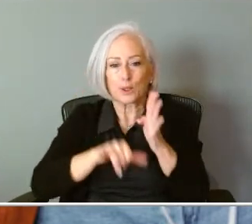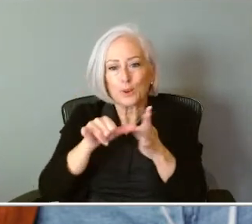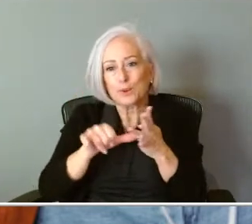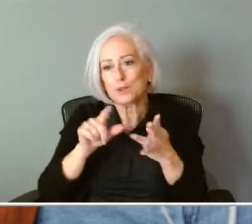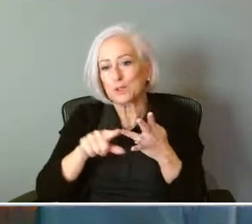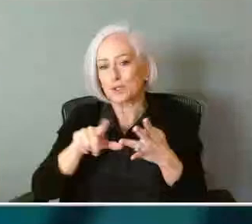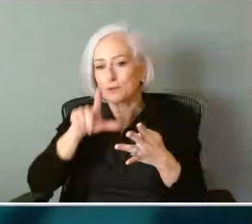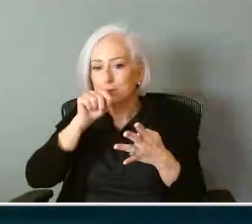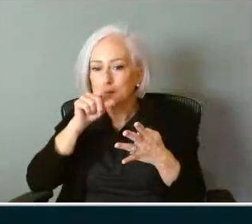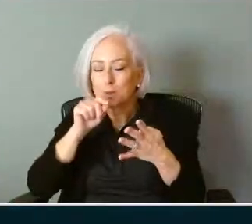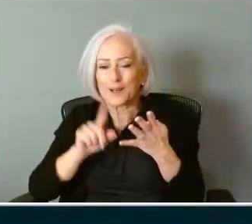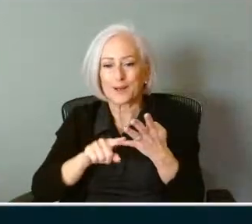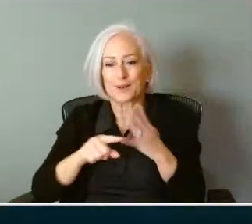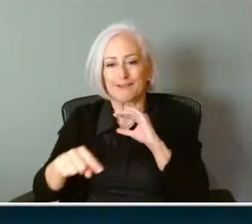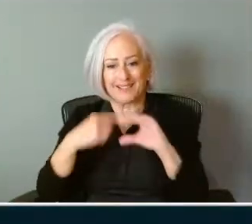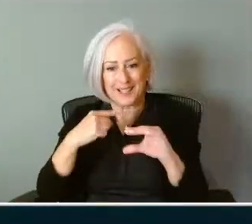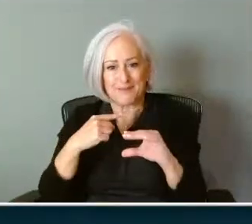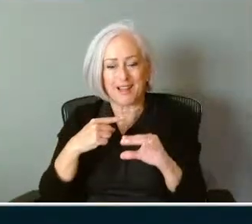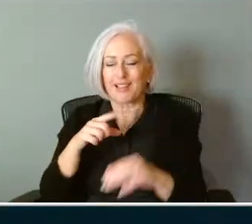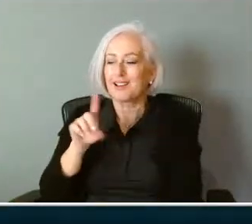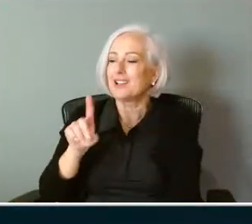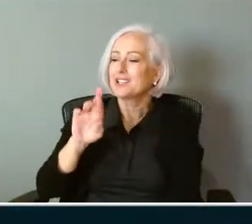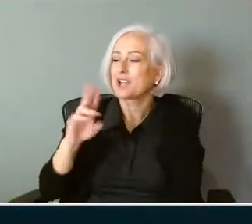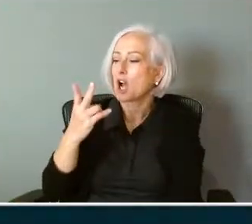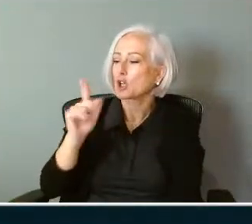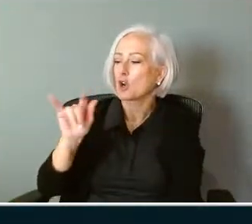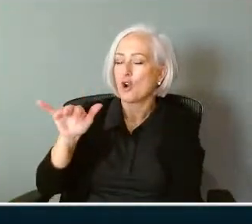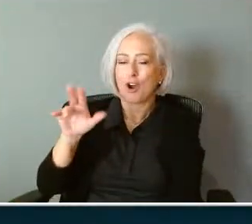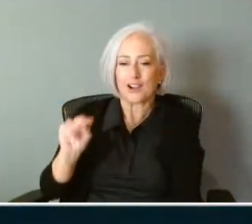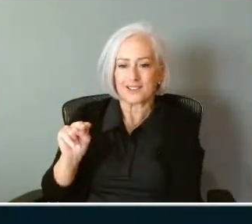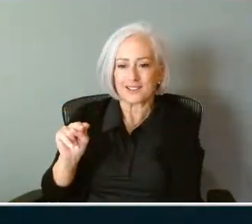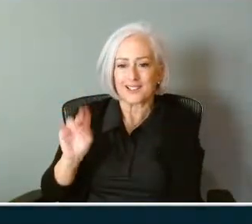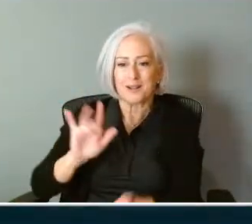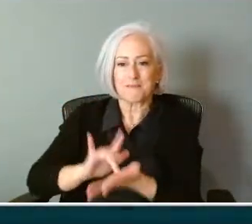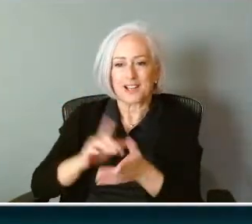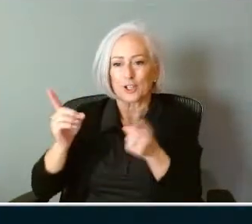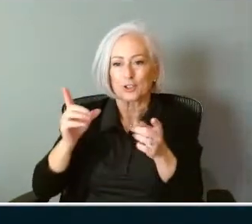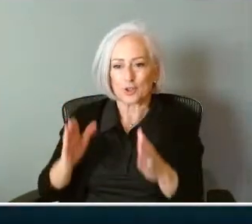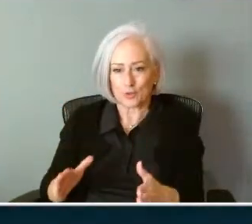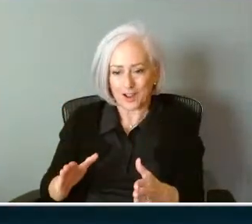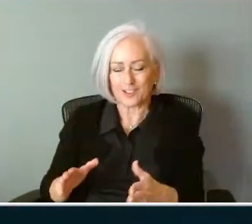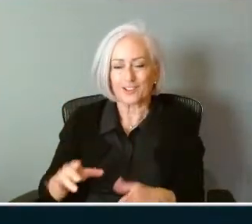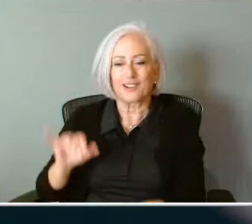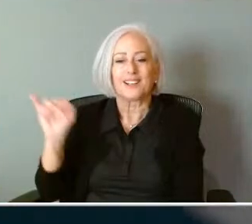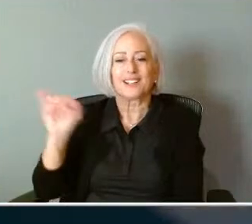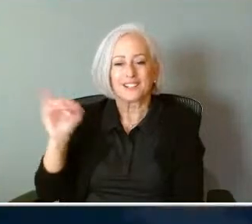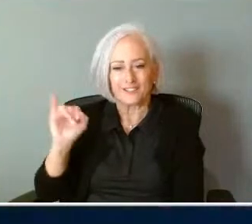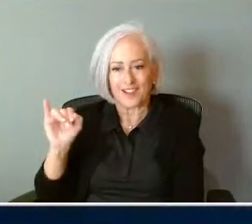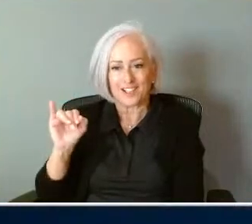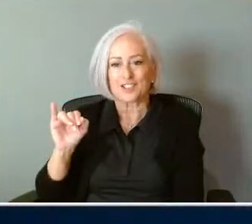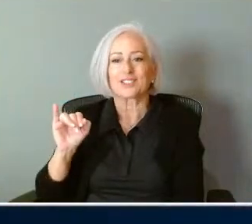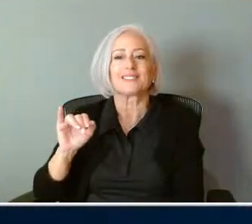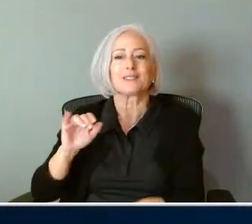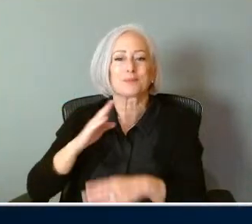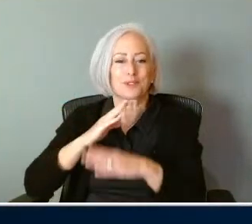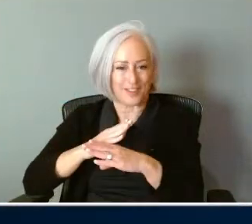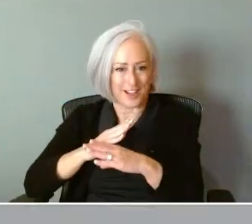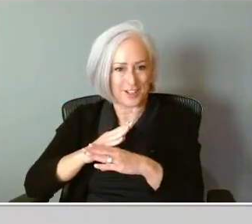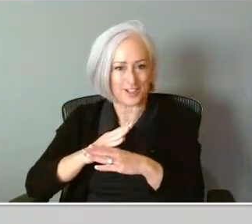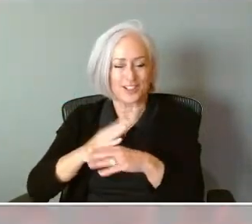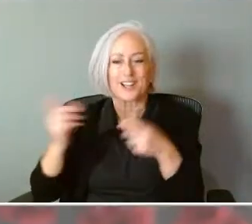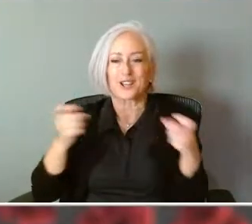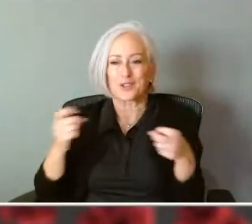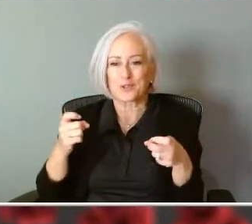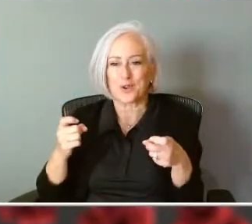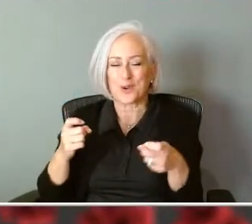check on our COVID count. Dr. Dana Hawkinson joins us, Medical Director of Infection Prevention and Control. Good morning. Hi. Hi. Yeah, right now